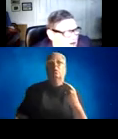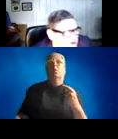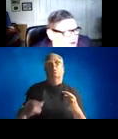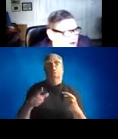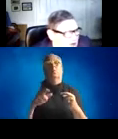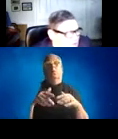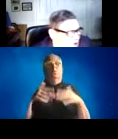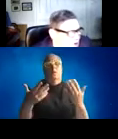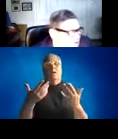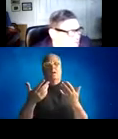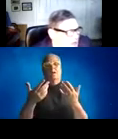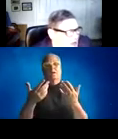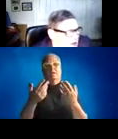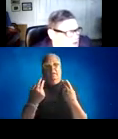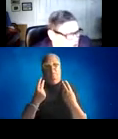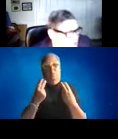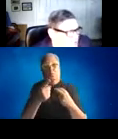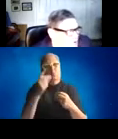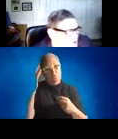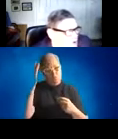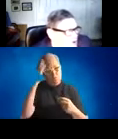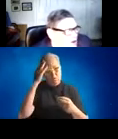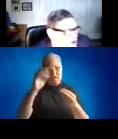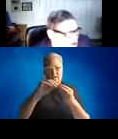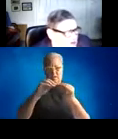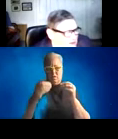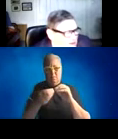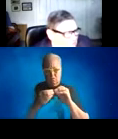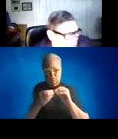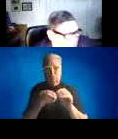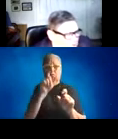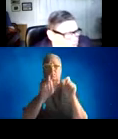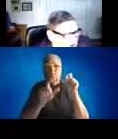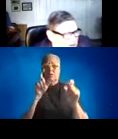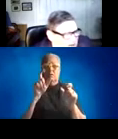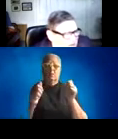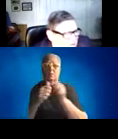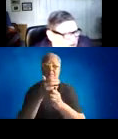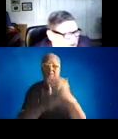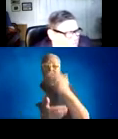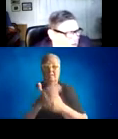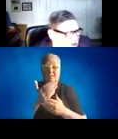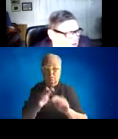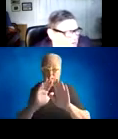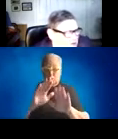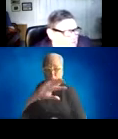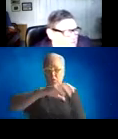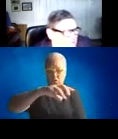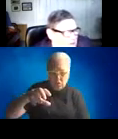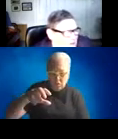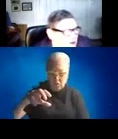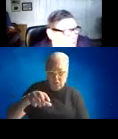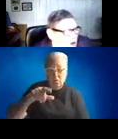your country and the world? And two, is it important to break down the figures by different types